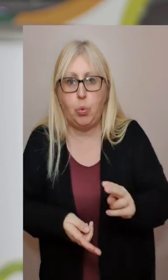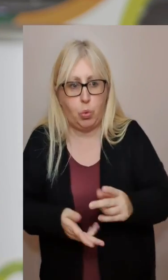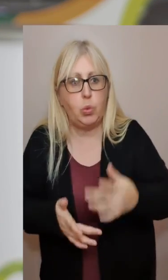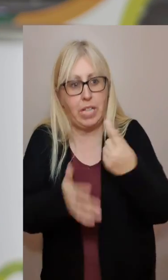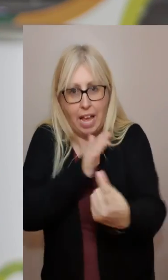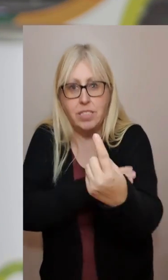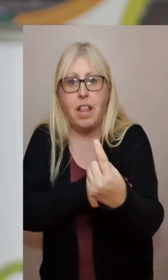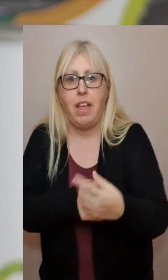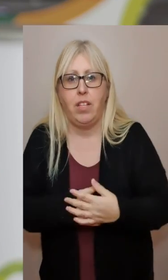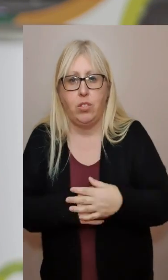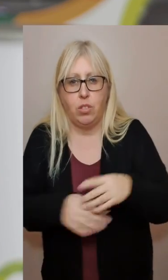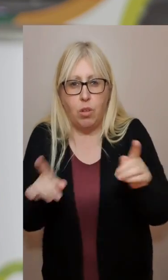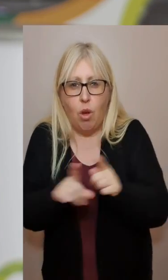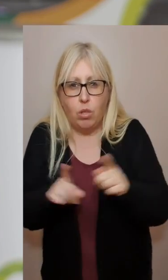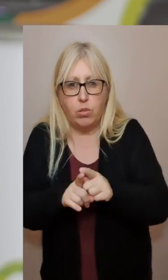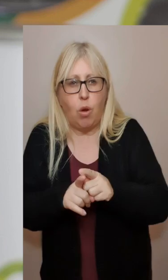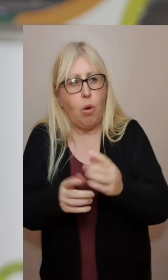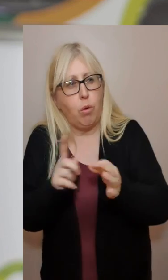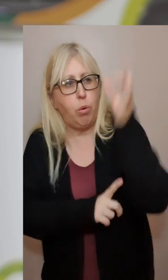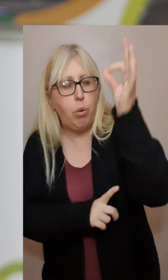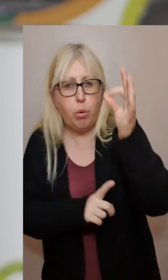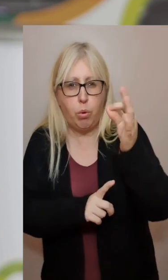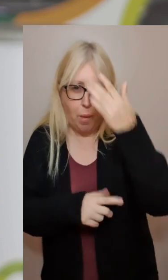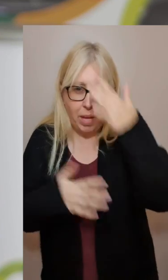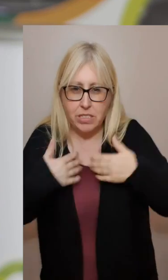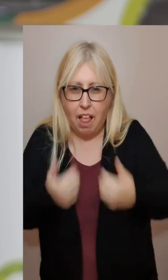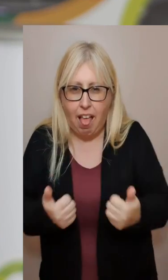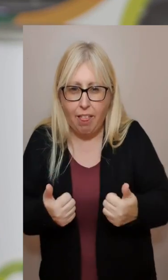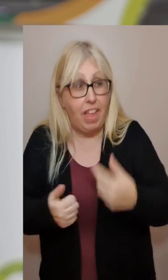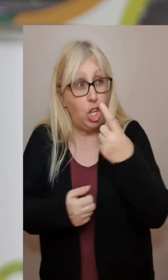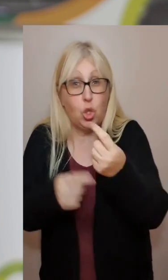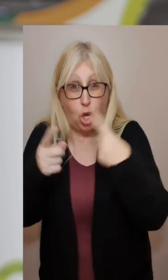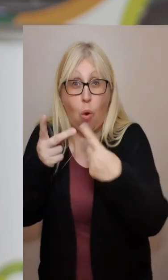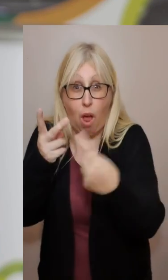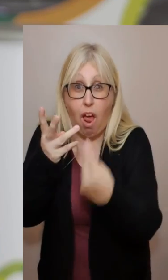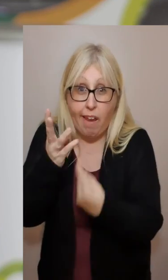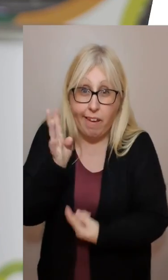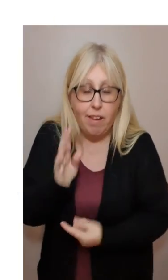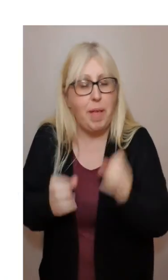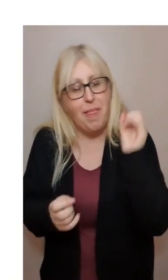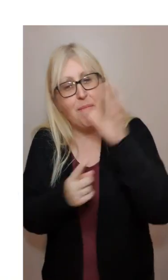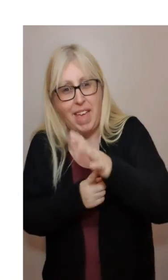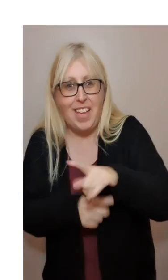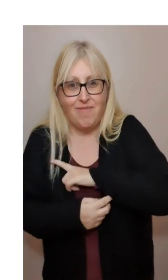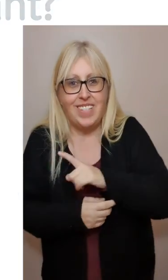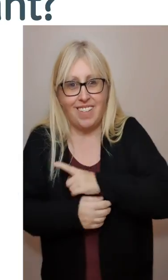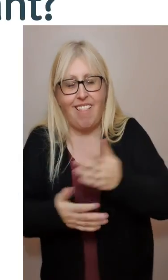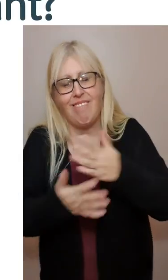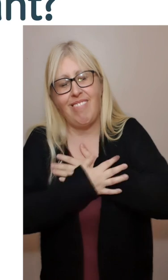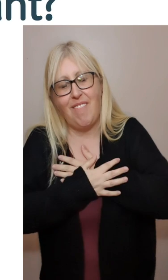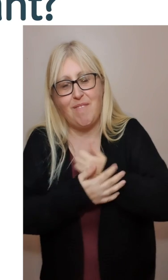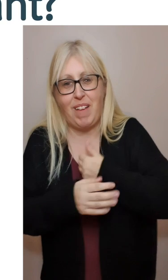isolation and increasing a person's mental health. I could go on, but that's one of the main reasons why I love my job.